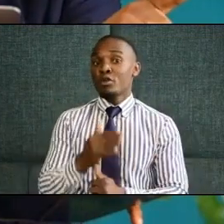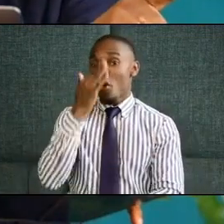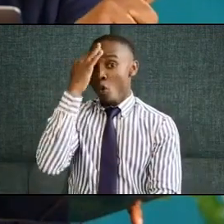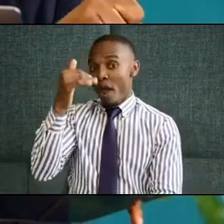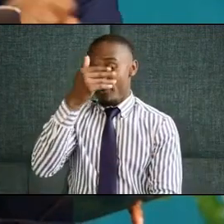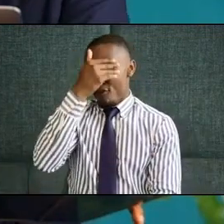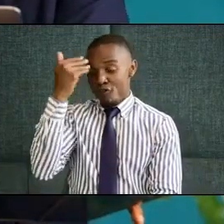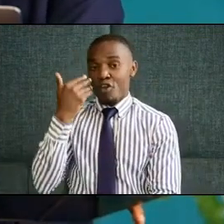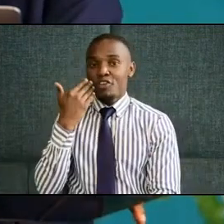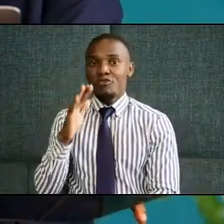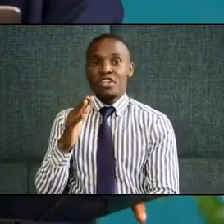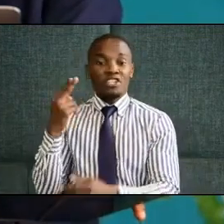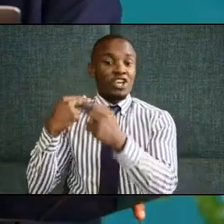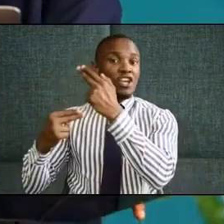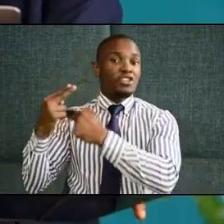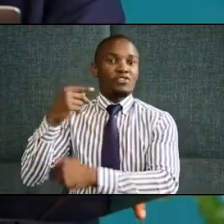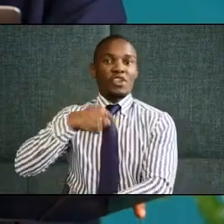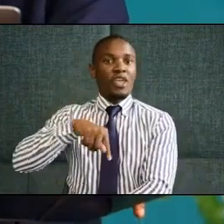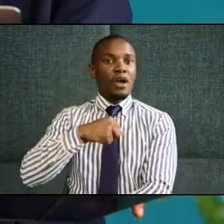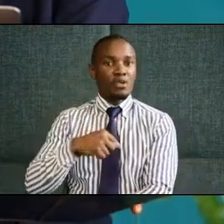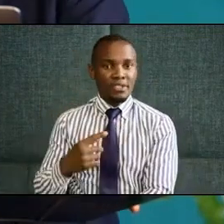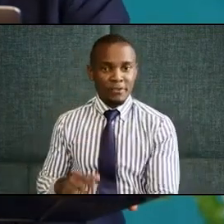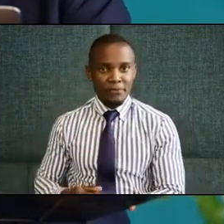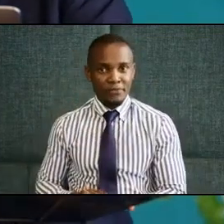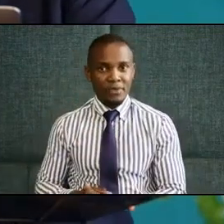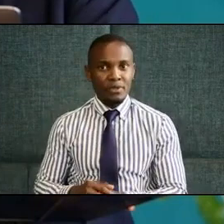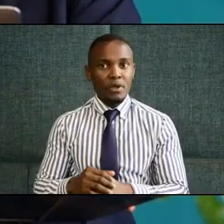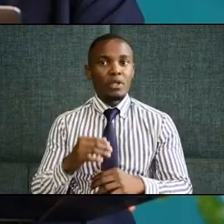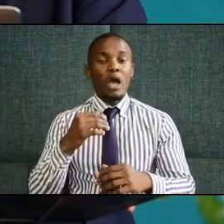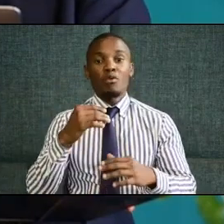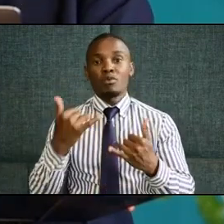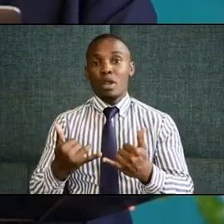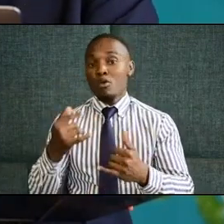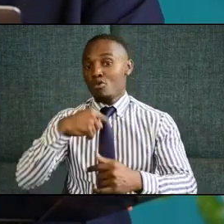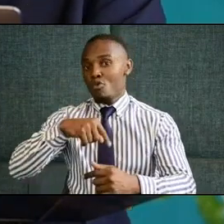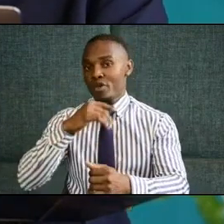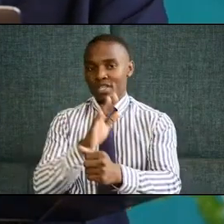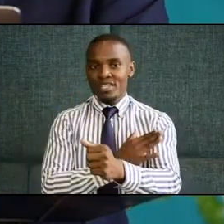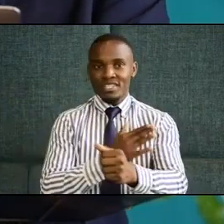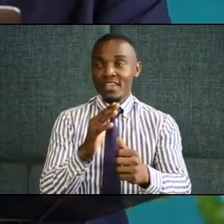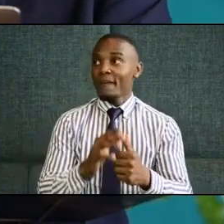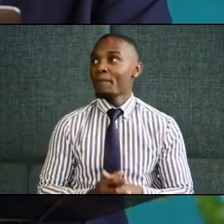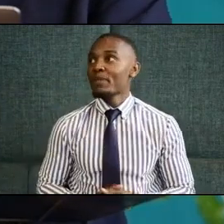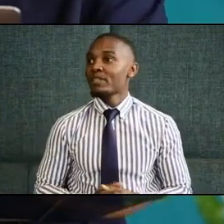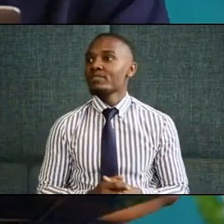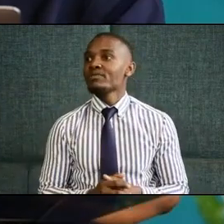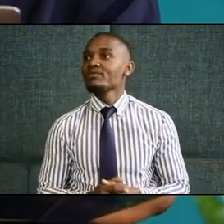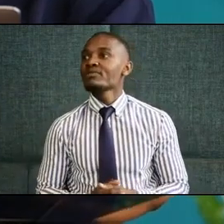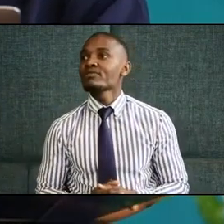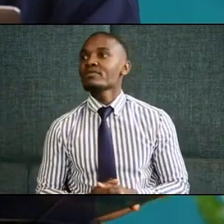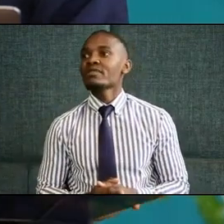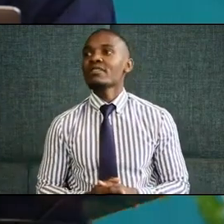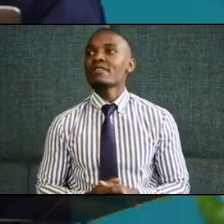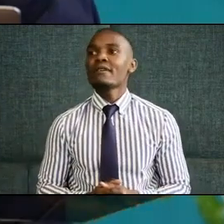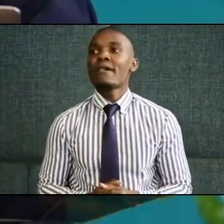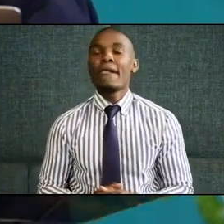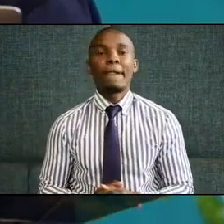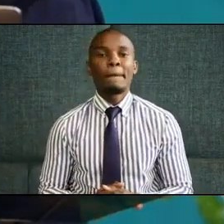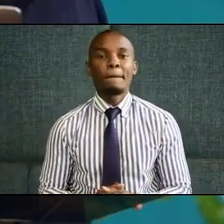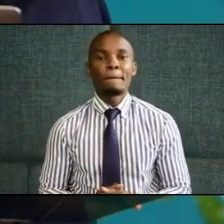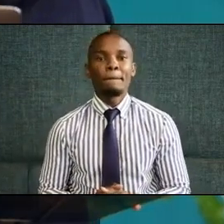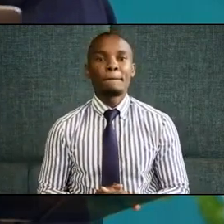forgotten where we have come from. Can we sing that song? O God of all creation.